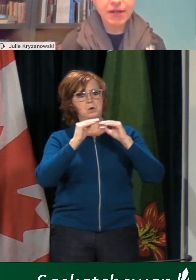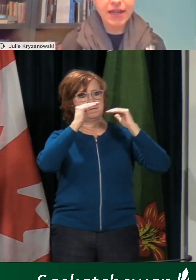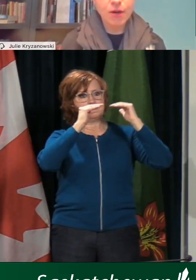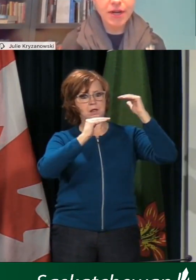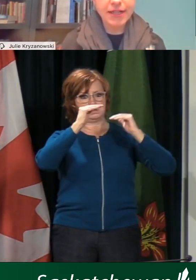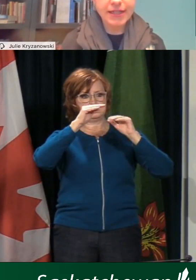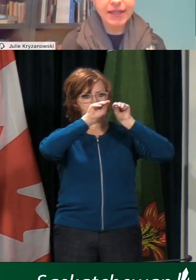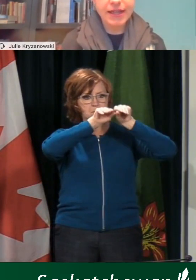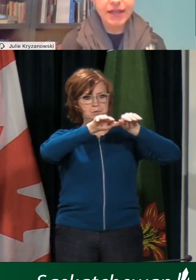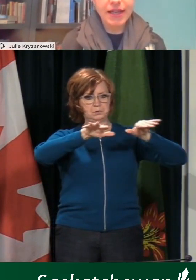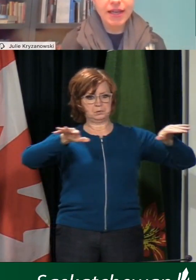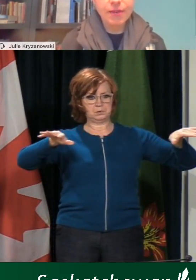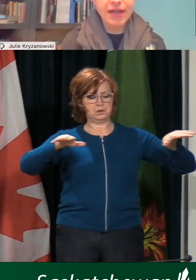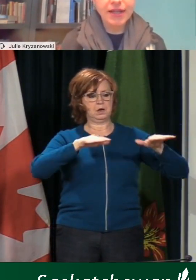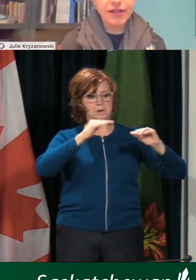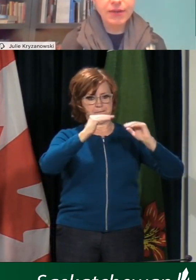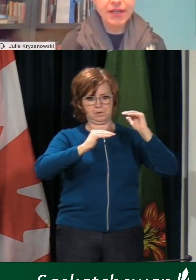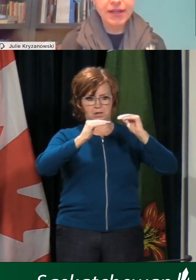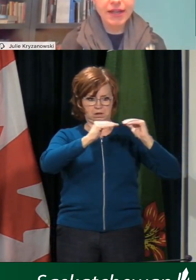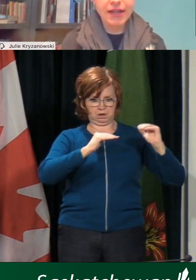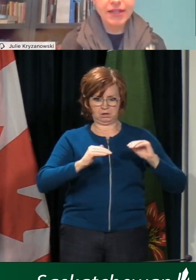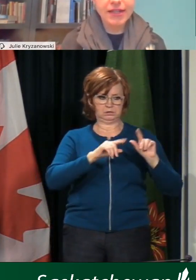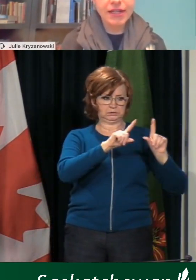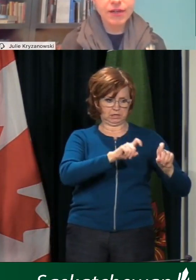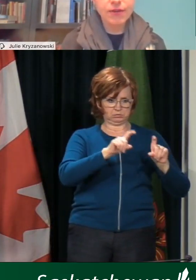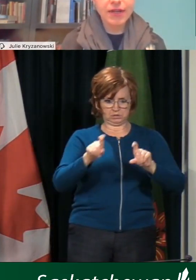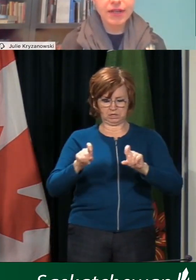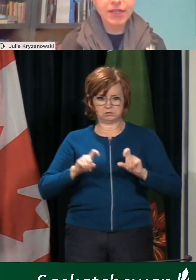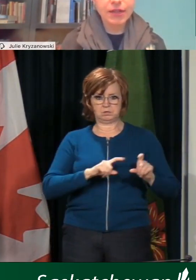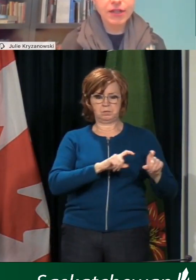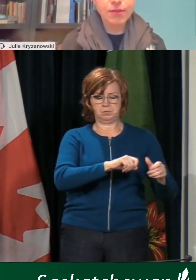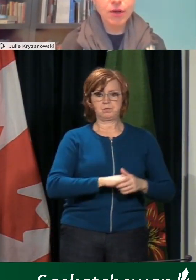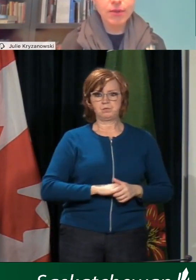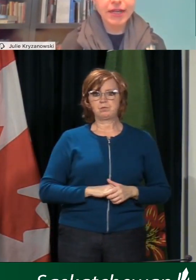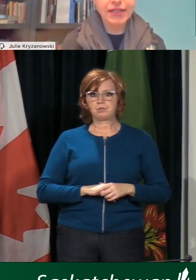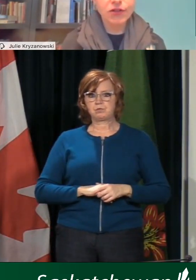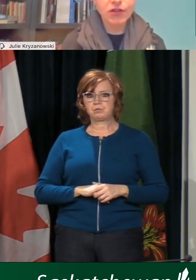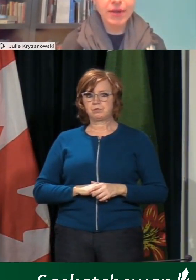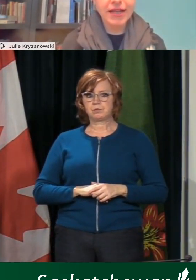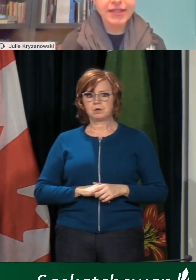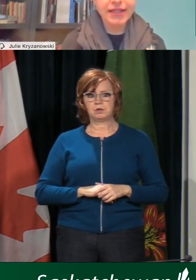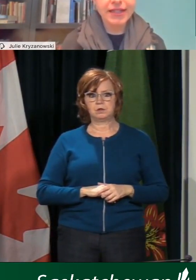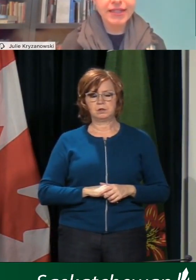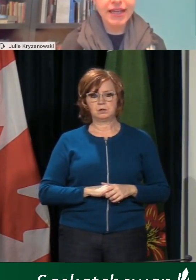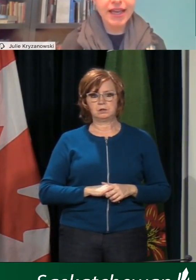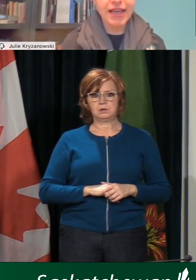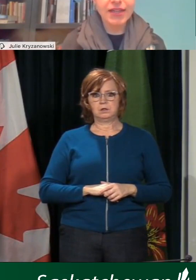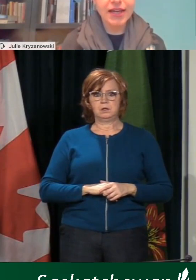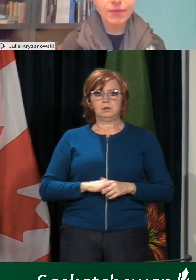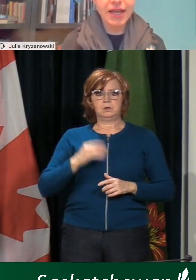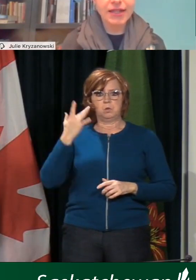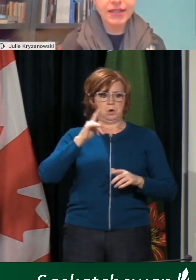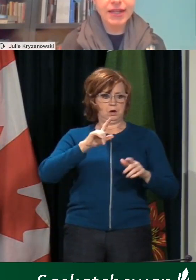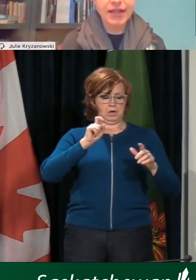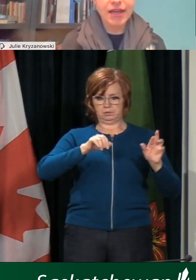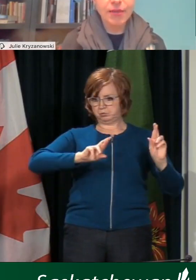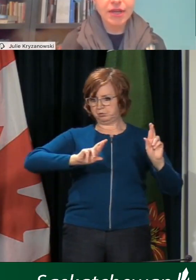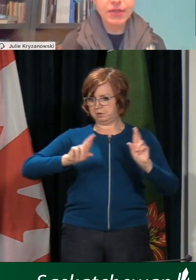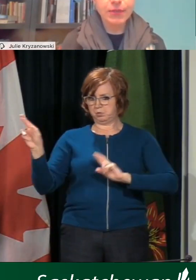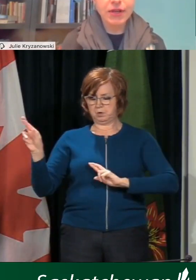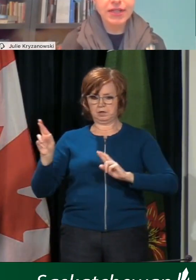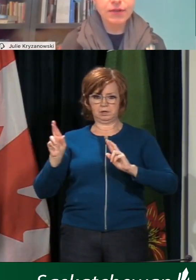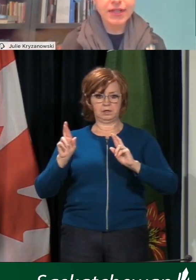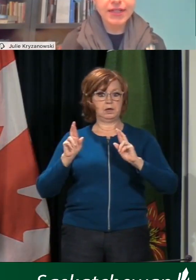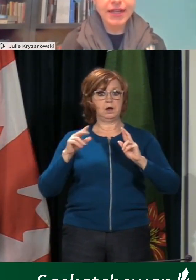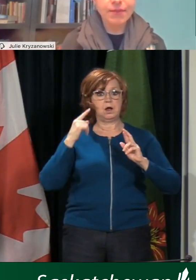community outbreaks. And we continue to look to mobilize surge capacity to stay ahead of that demand and